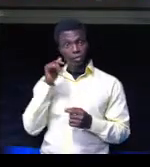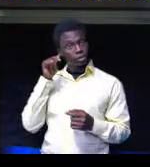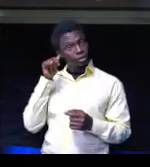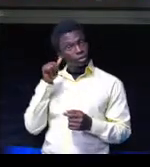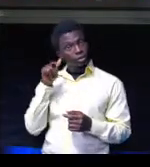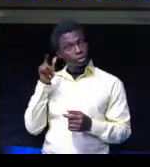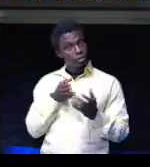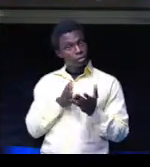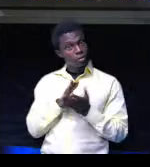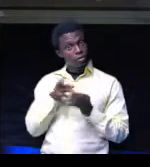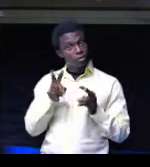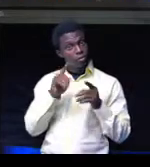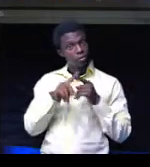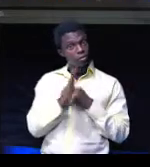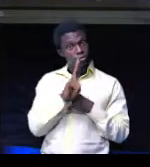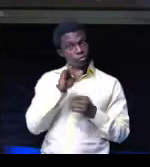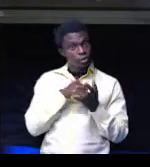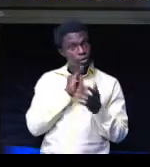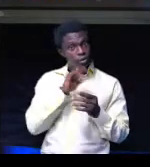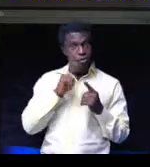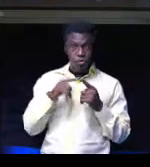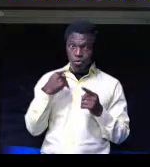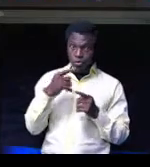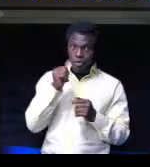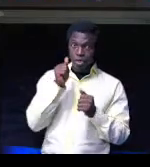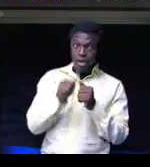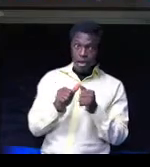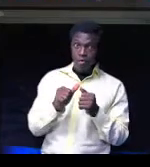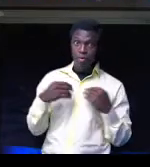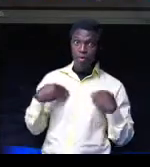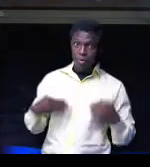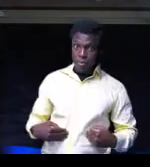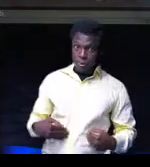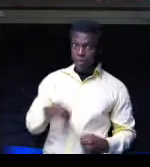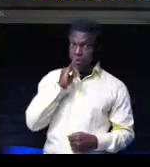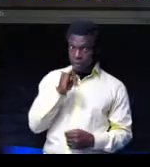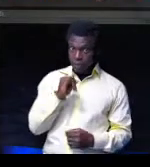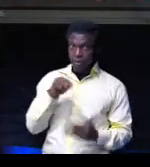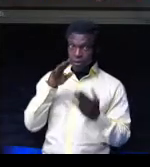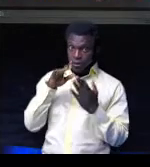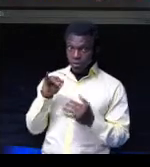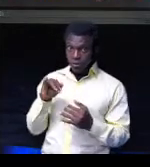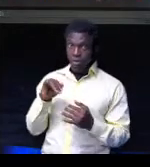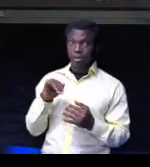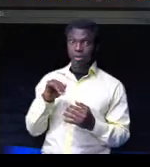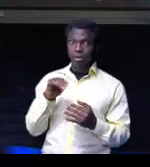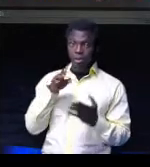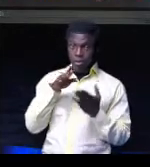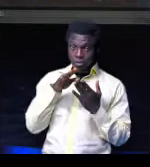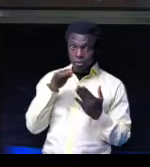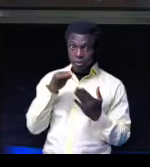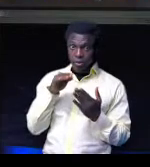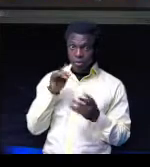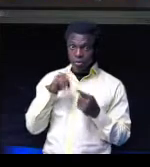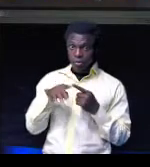now. No, the correct way to use it is to say everybody is expected to be listening